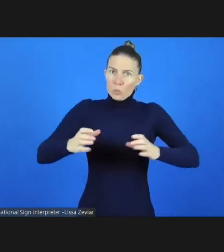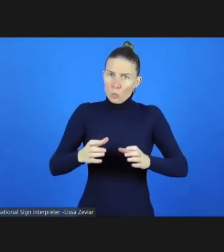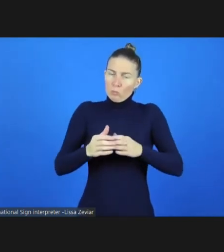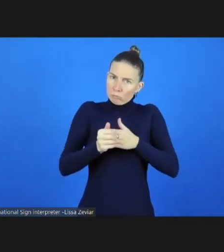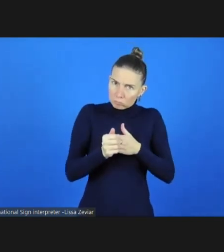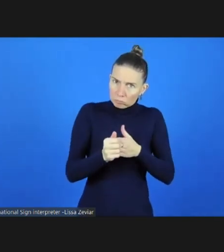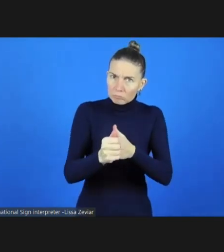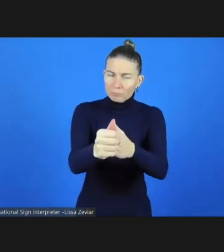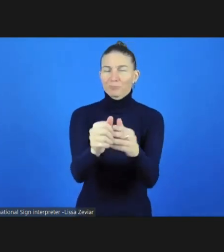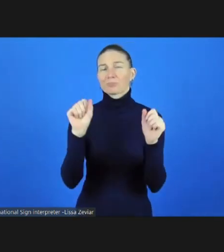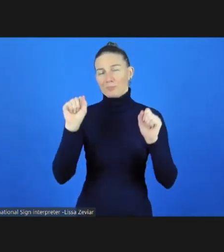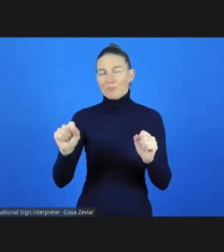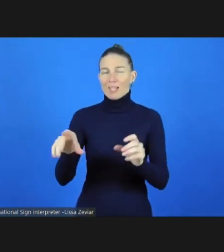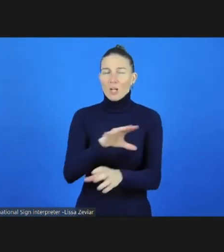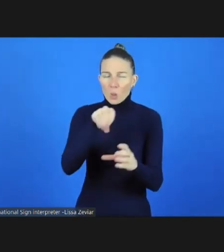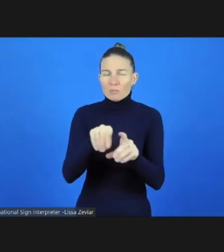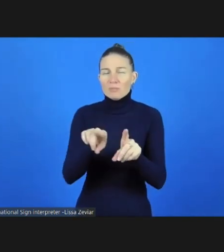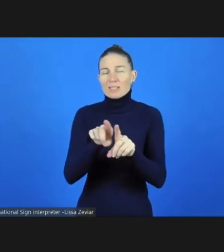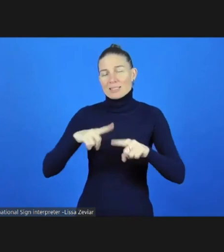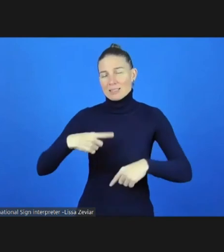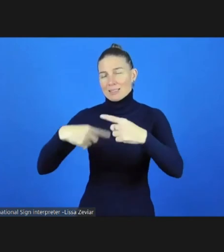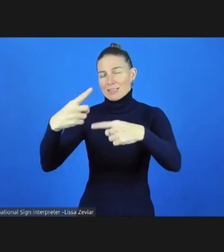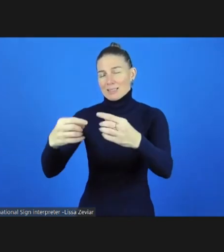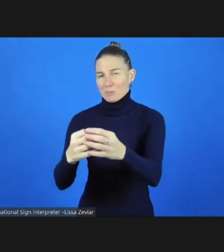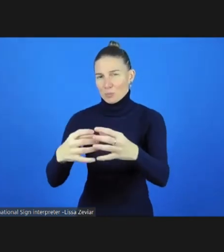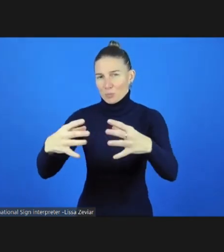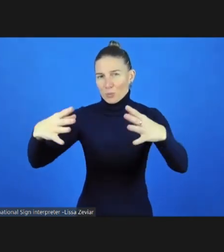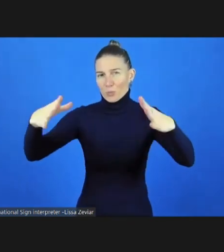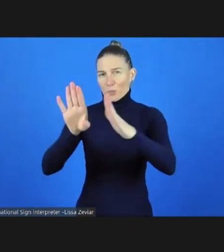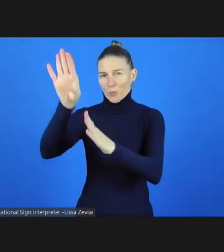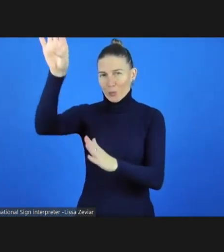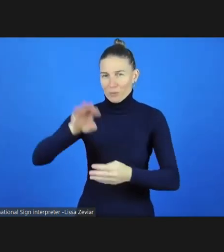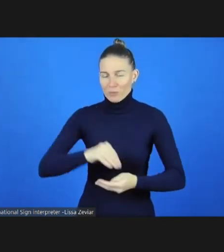and sustainable growth. And so with that, let's get to it.